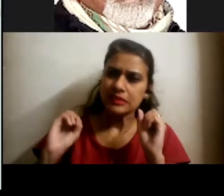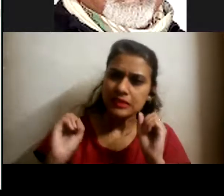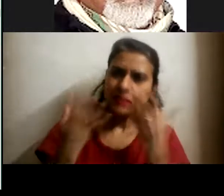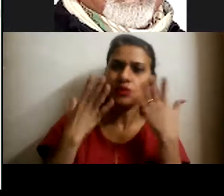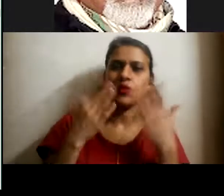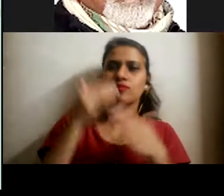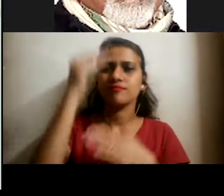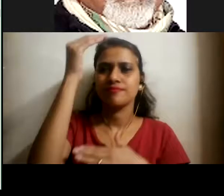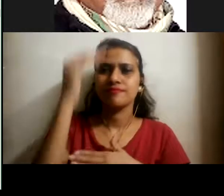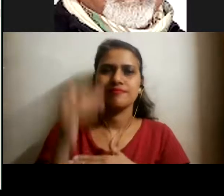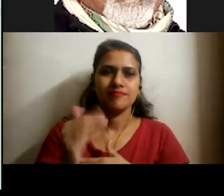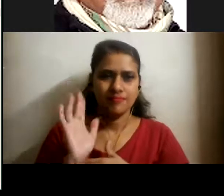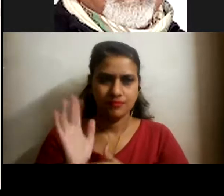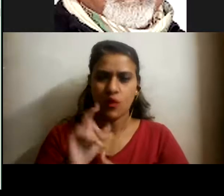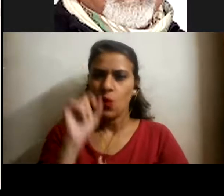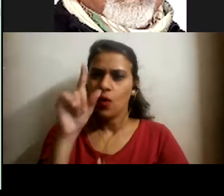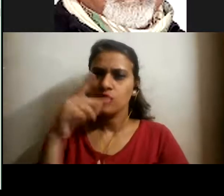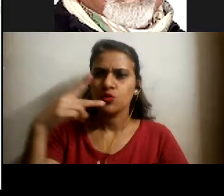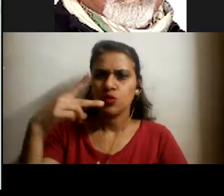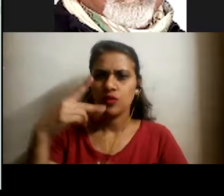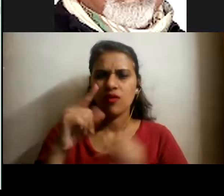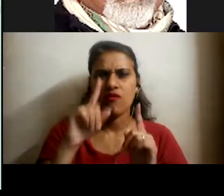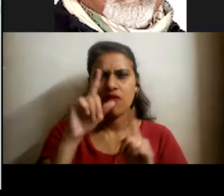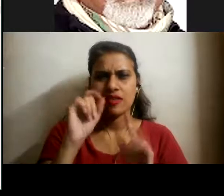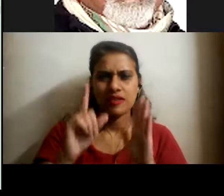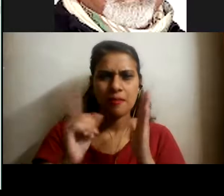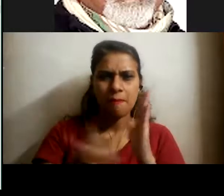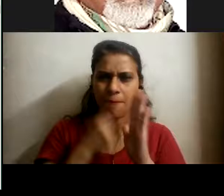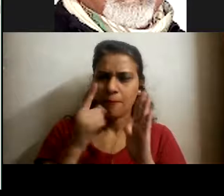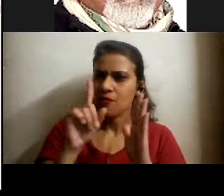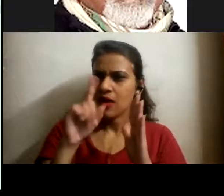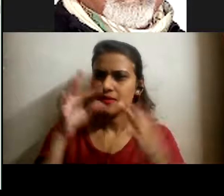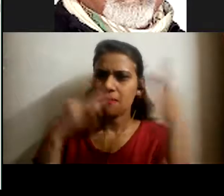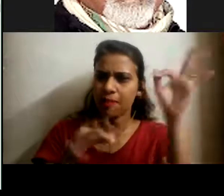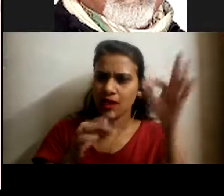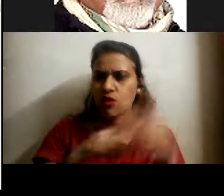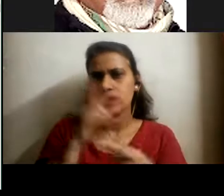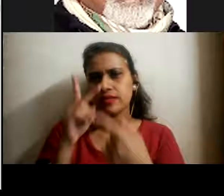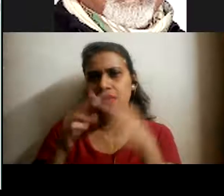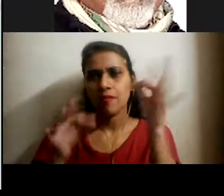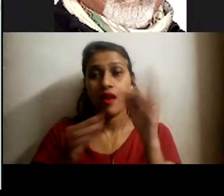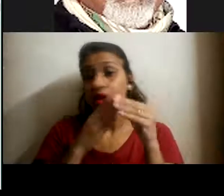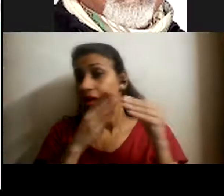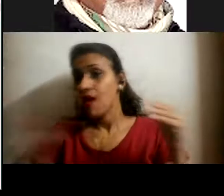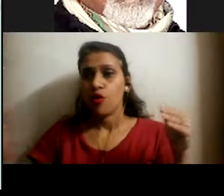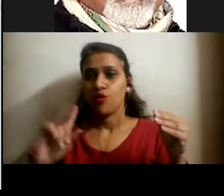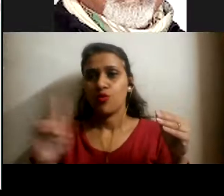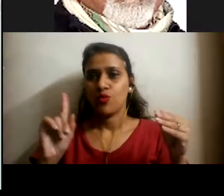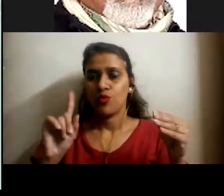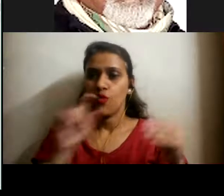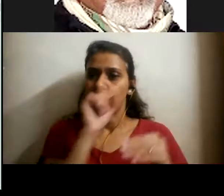of the judgment. That is, in the first 2 pages, or max to max in the first 3 pages of the judgment. It will never go more than that.